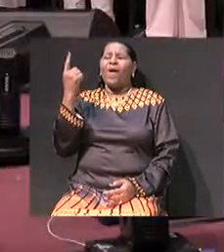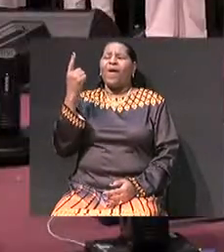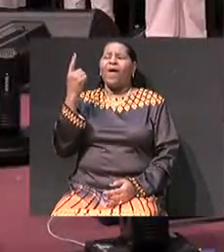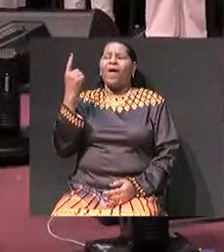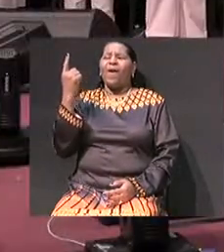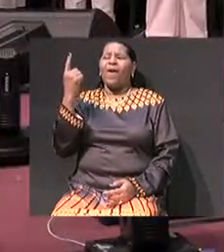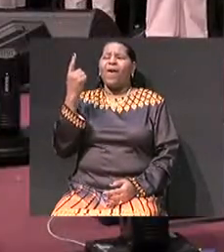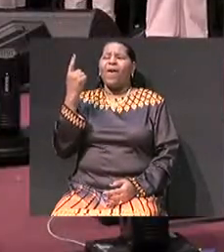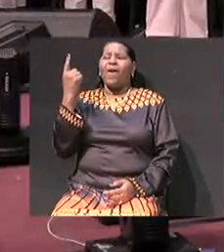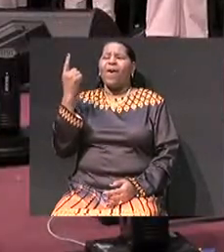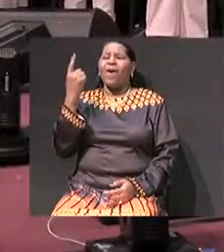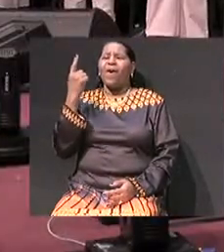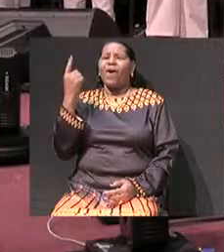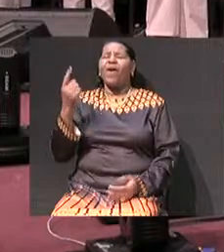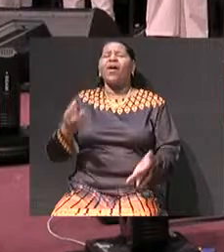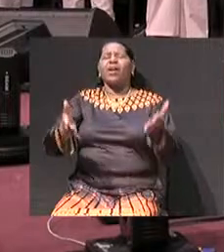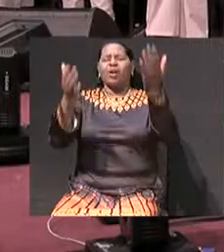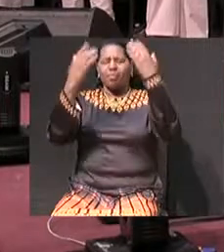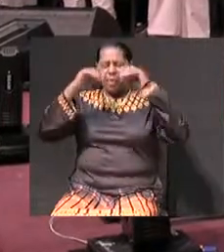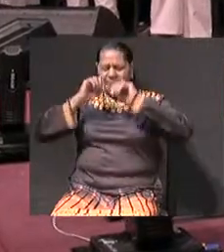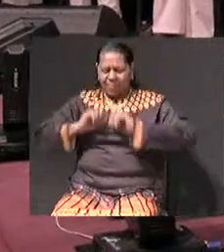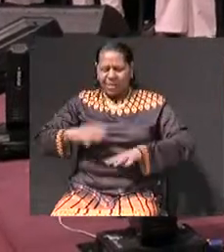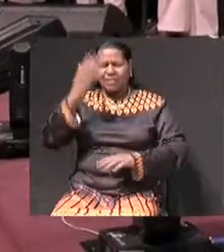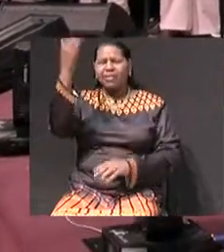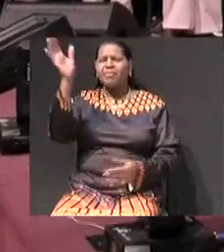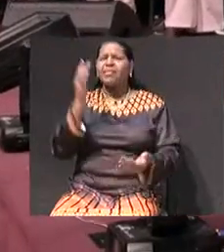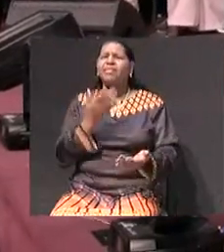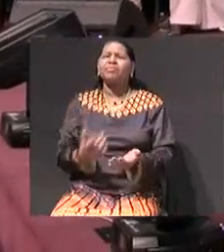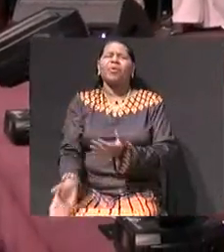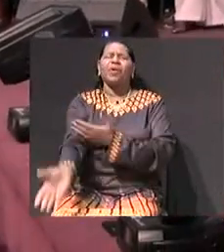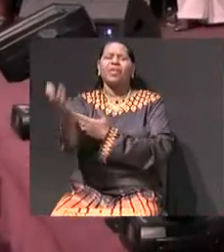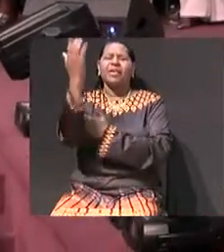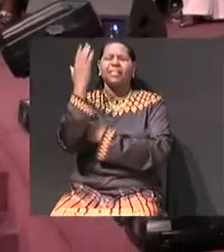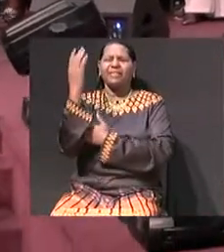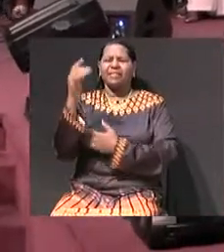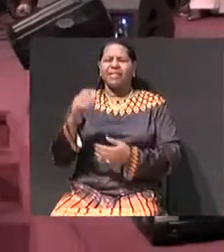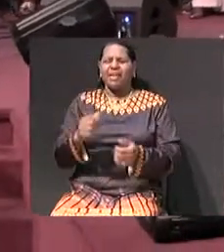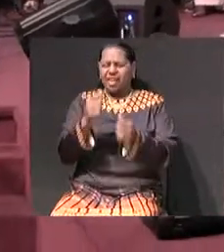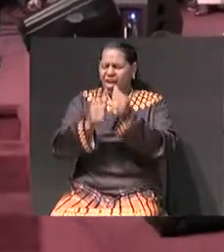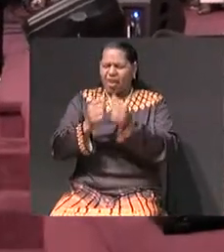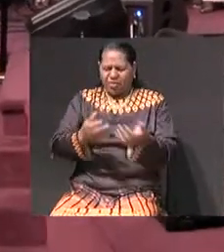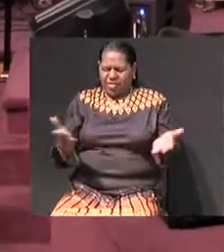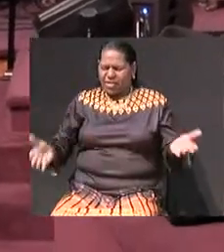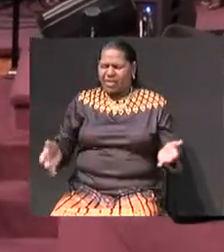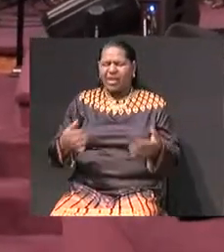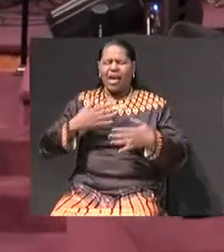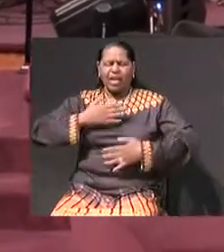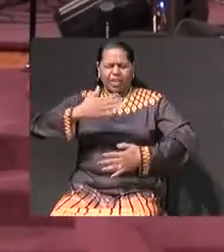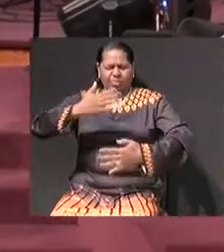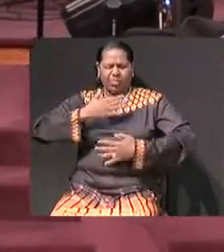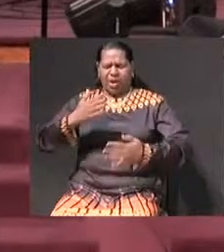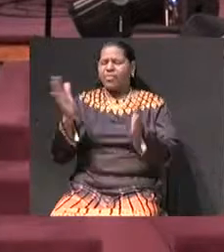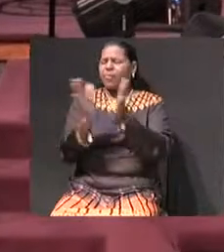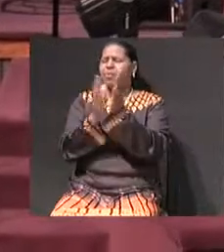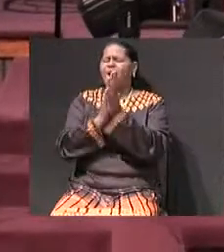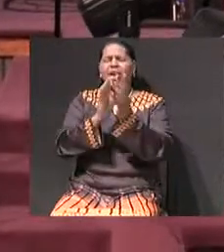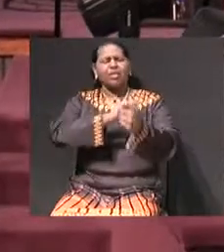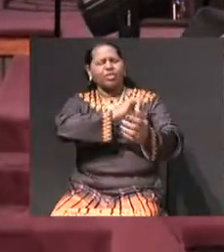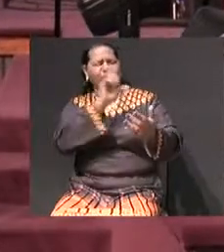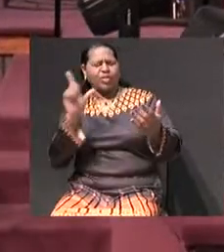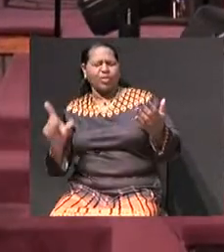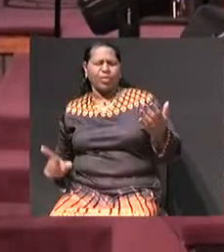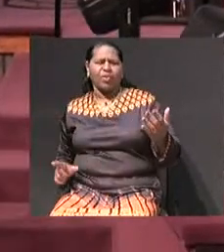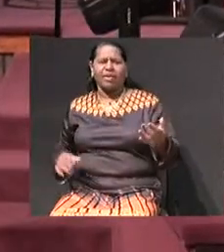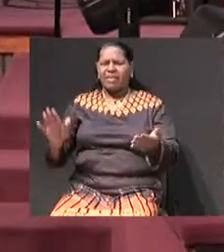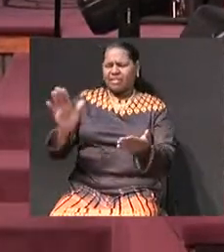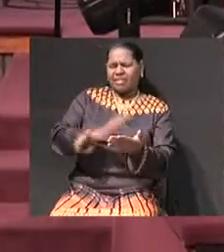Come on, can we bless him this morning? Let everything that has their praise. Come on, let's sing